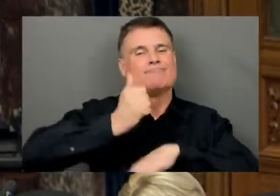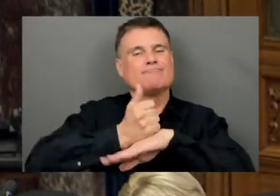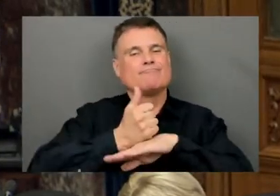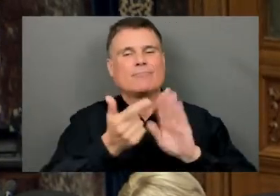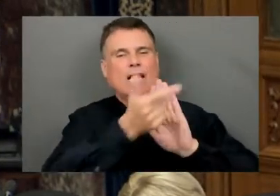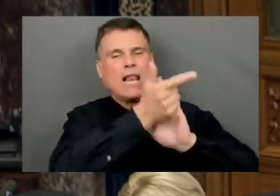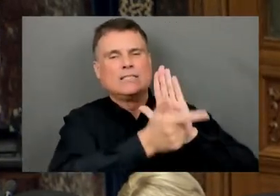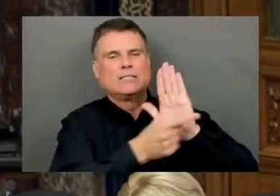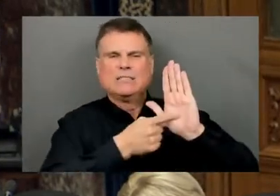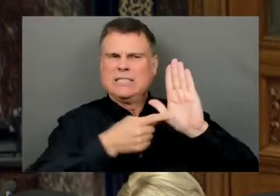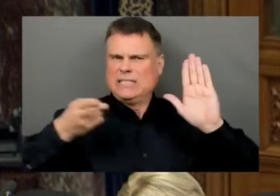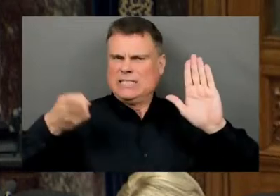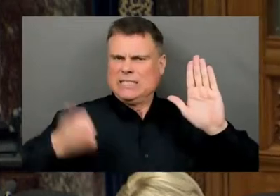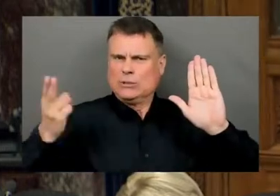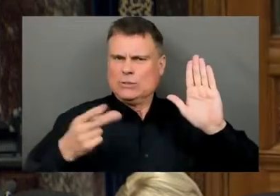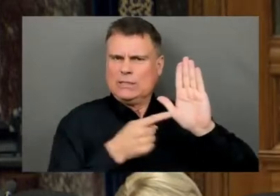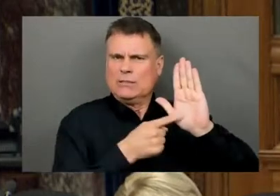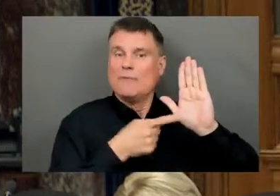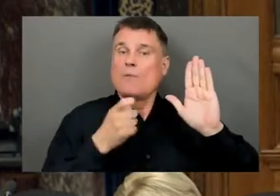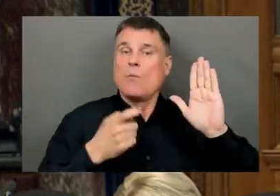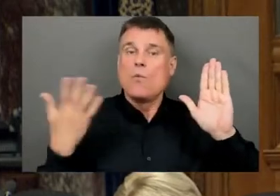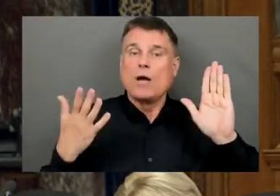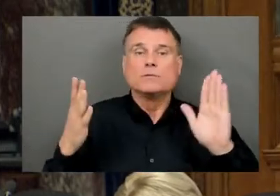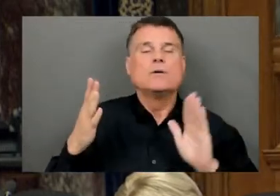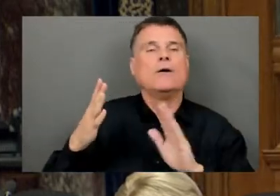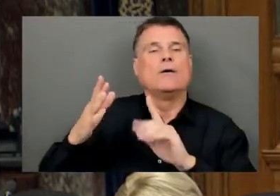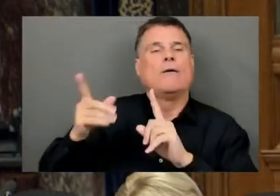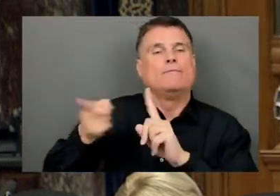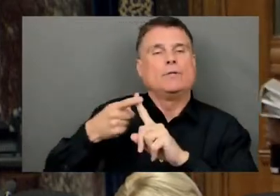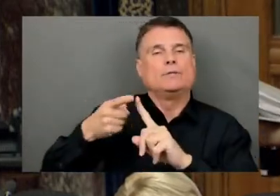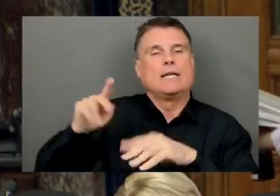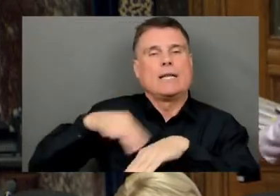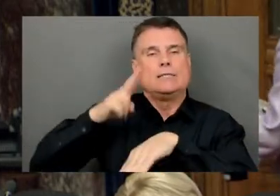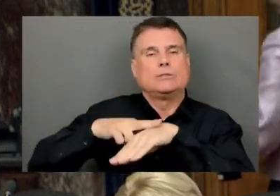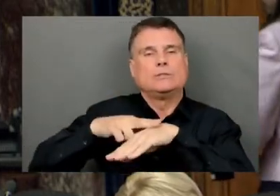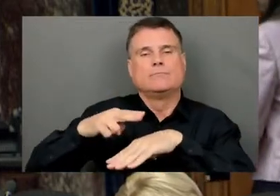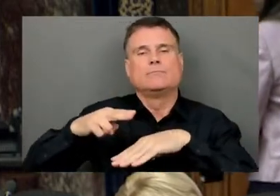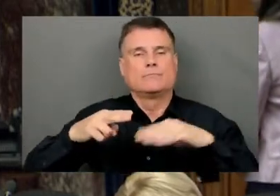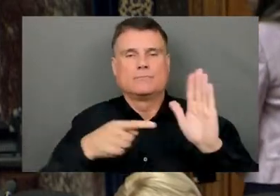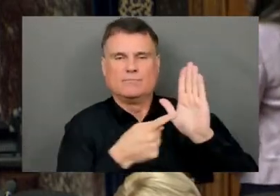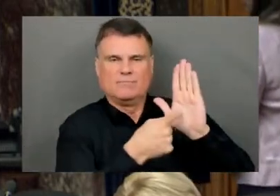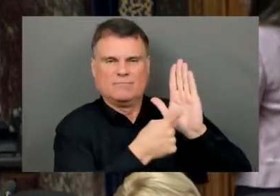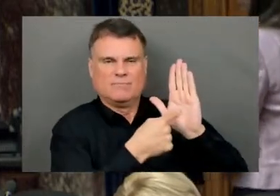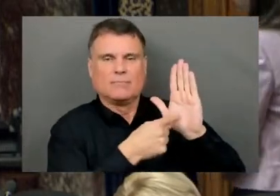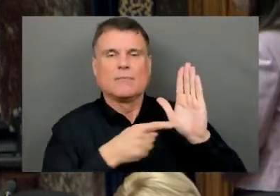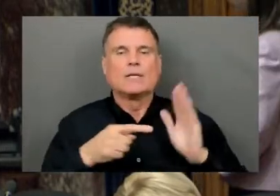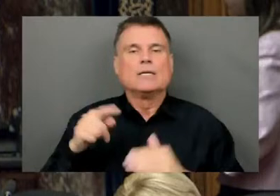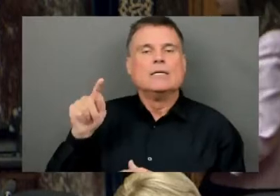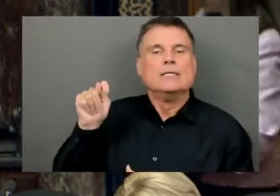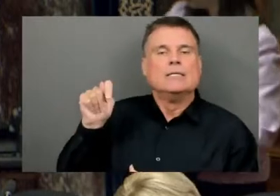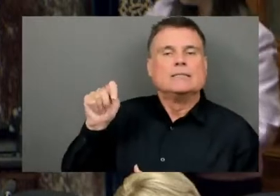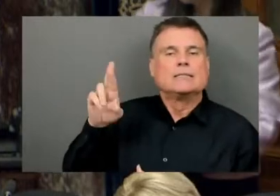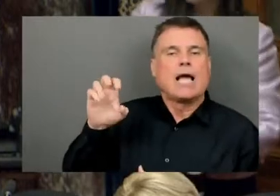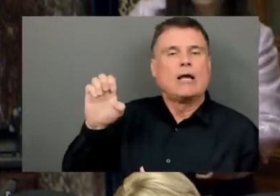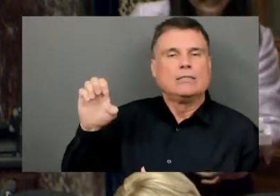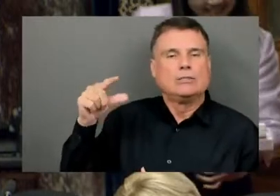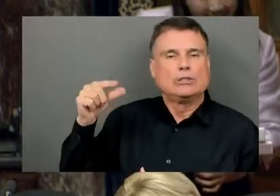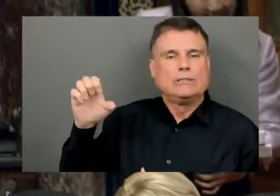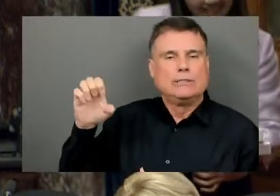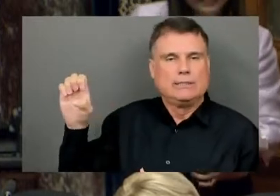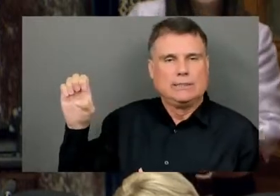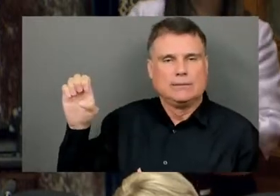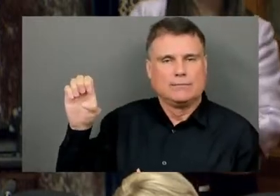Leadership Council, a Regional Chief Terry Teege of the BCAFN, and Ray Harris and Hugh Breaker of the First Nations